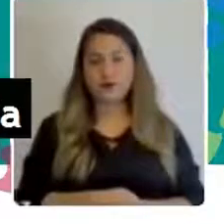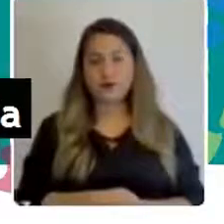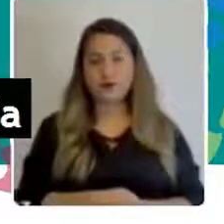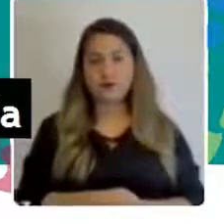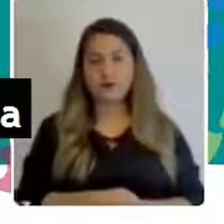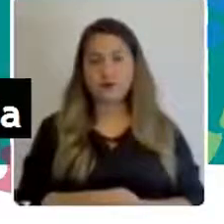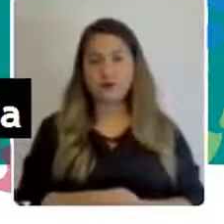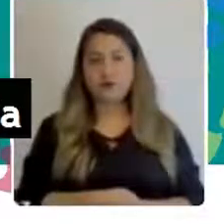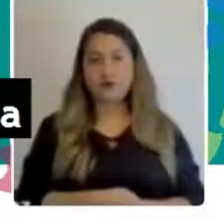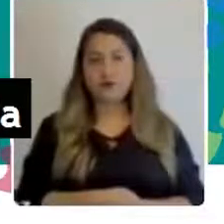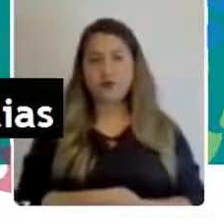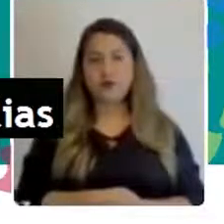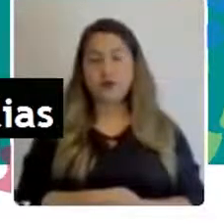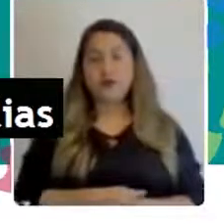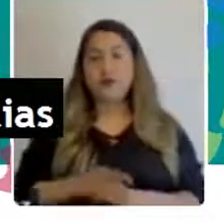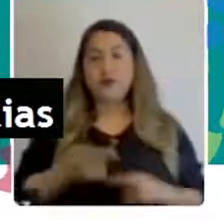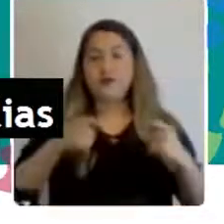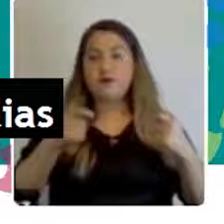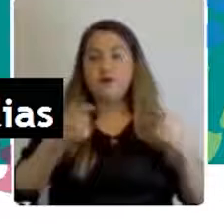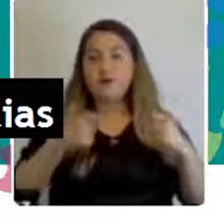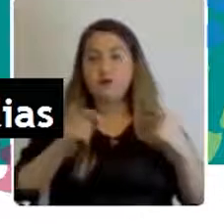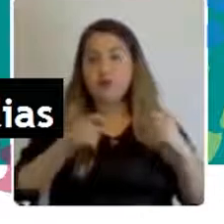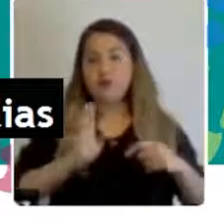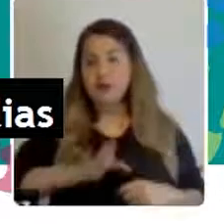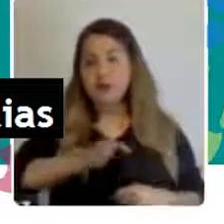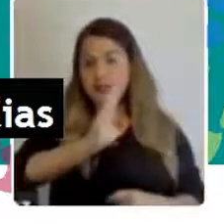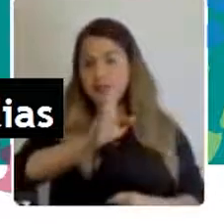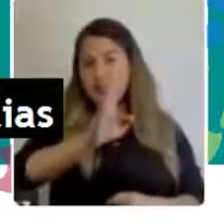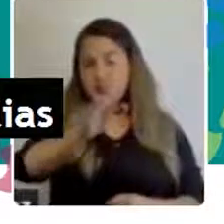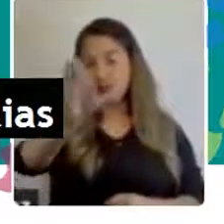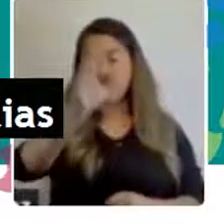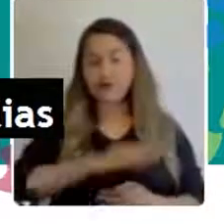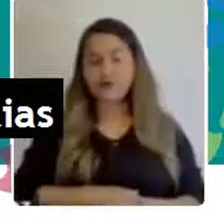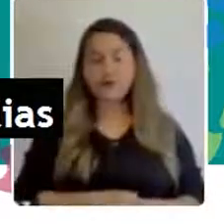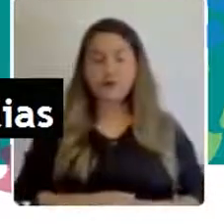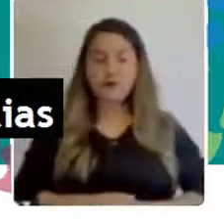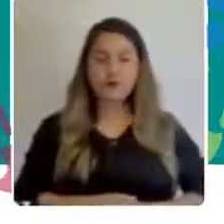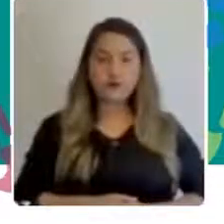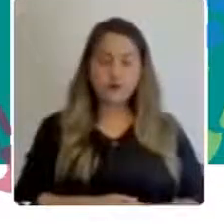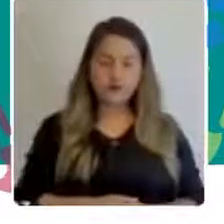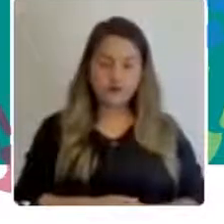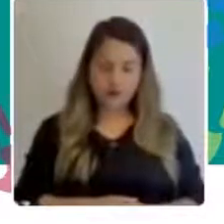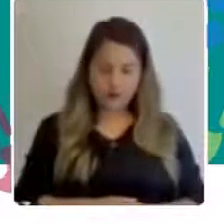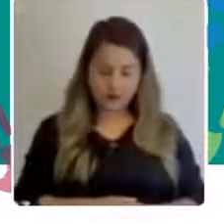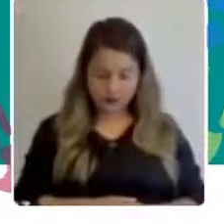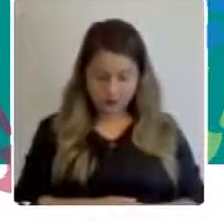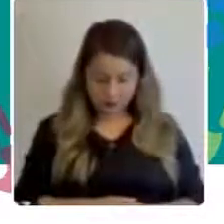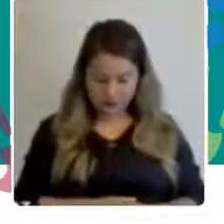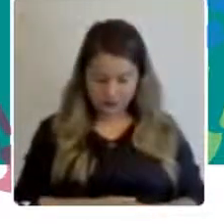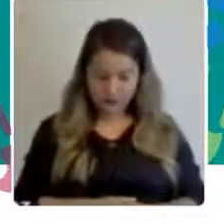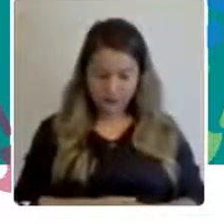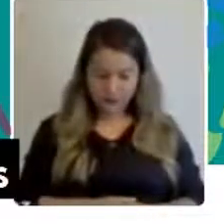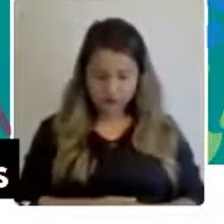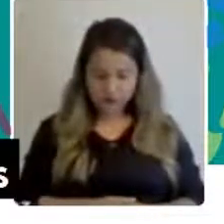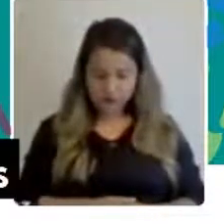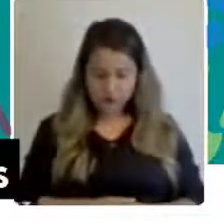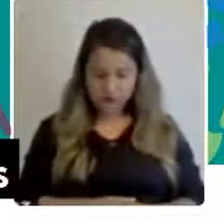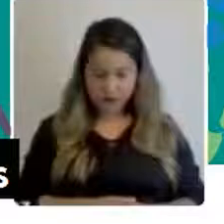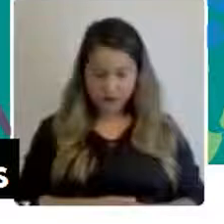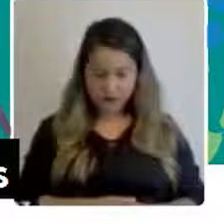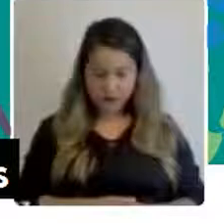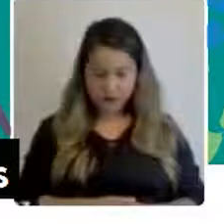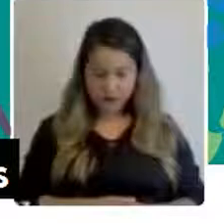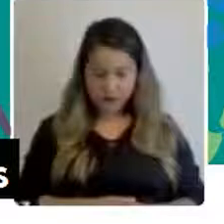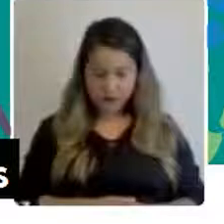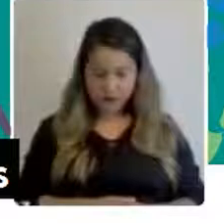the lack of adequate treatments on the patients and families and caregivers. Tremendous need as we go along. And we also